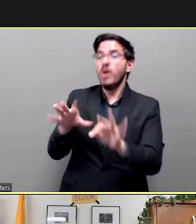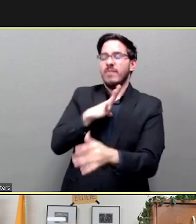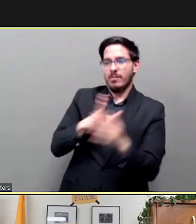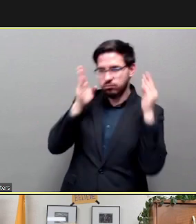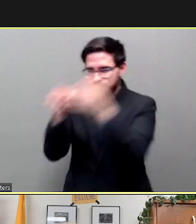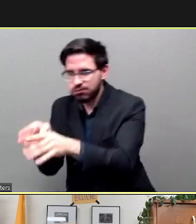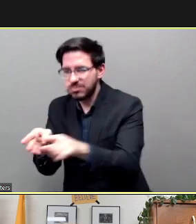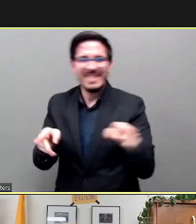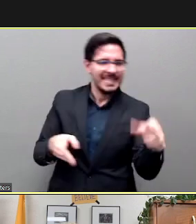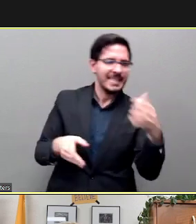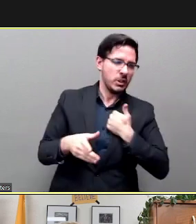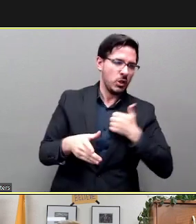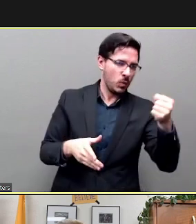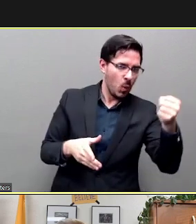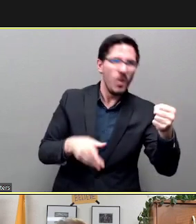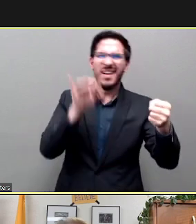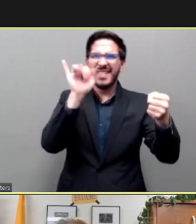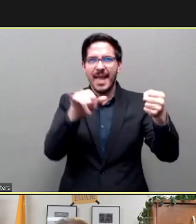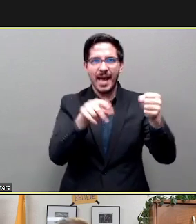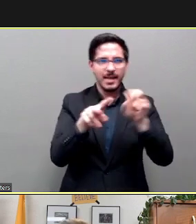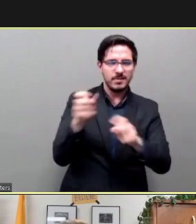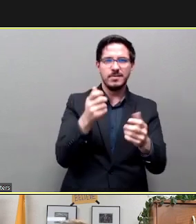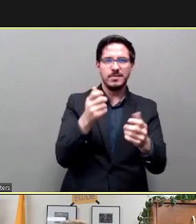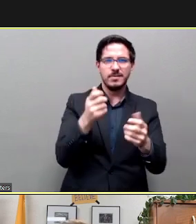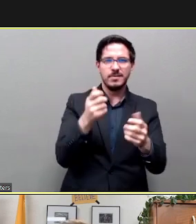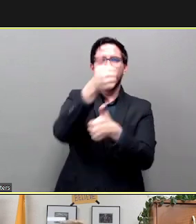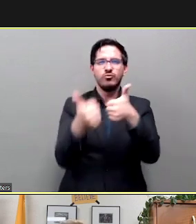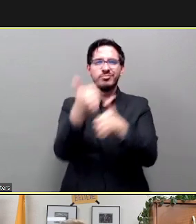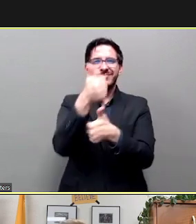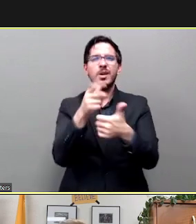needs. And so that's out there.